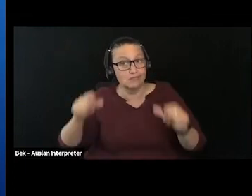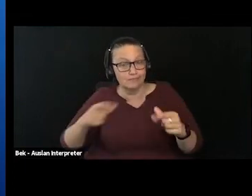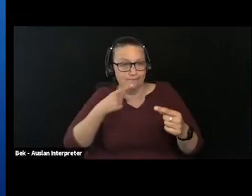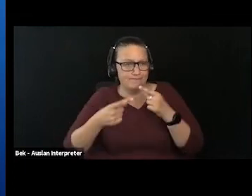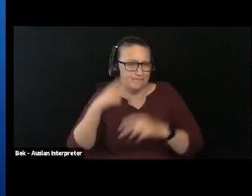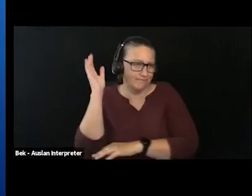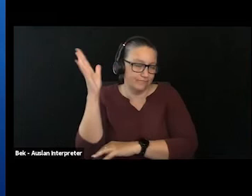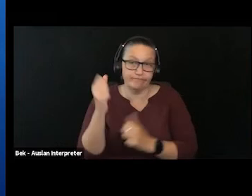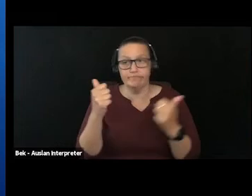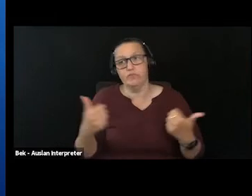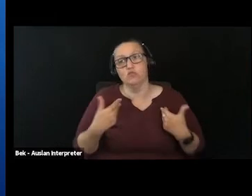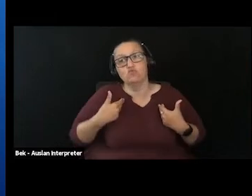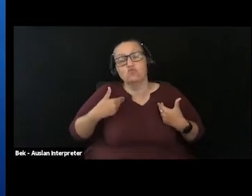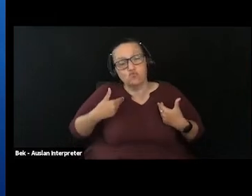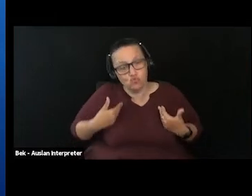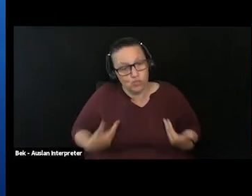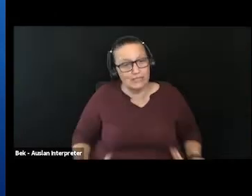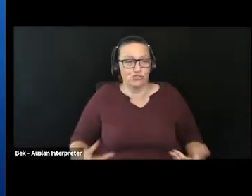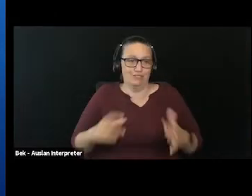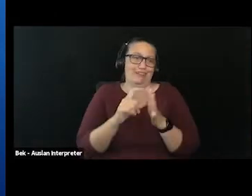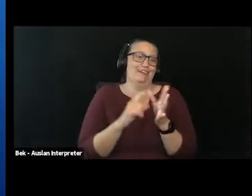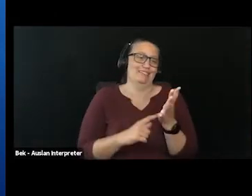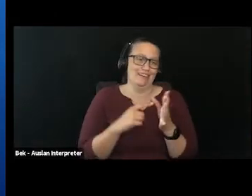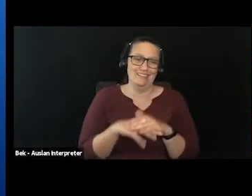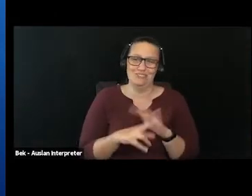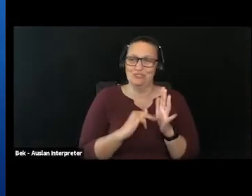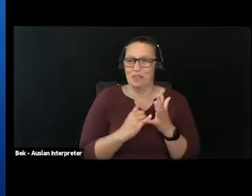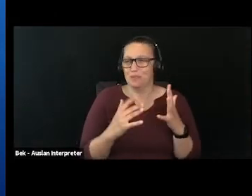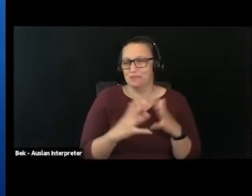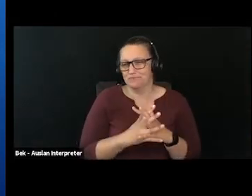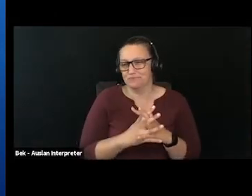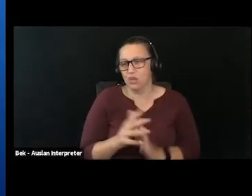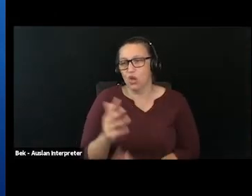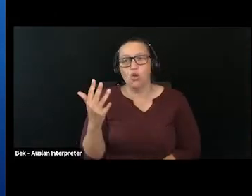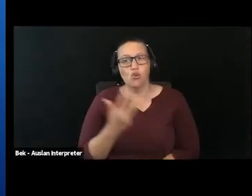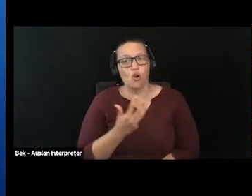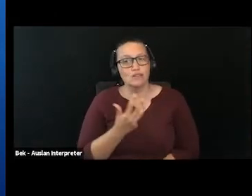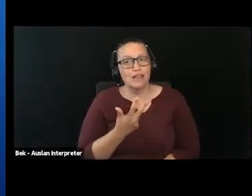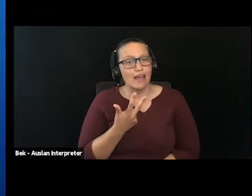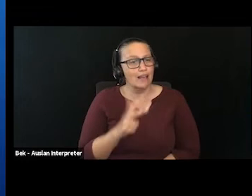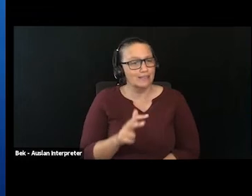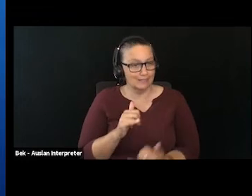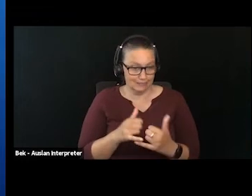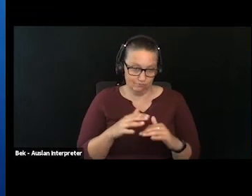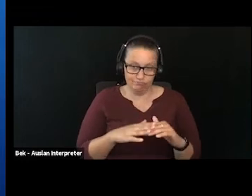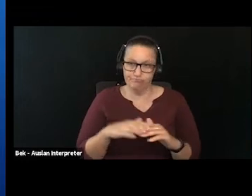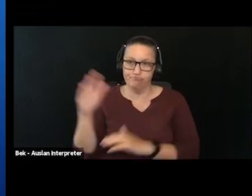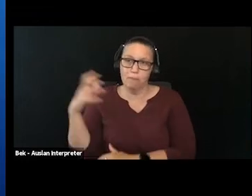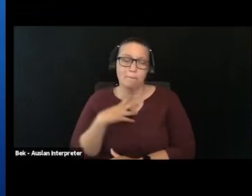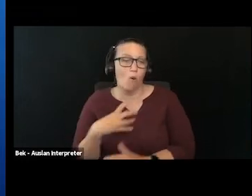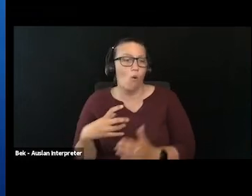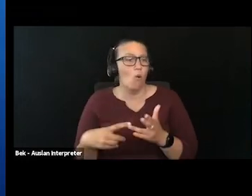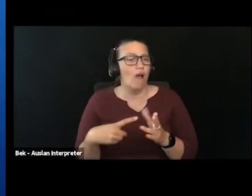such a model. OAT was scaled up in the 1980s, and it has achieved a high coverage. It is estimated that